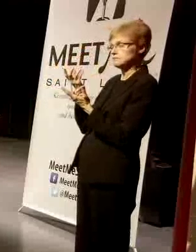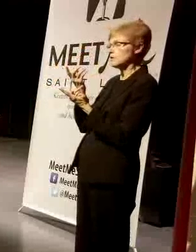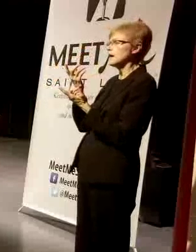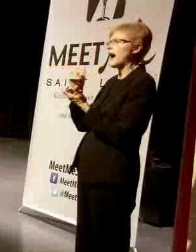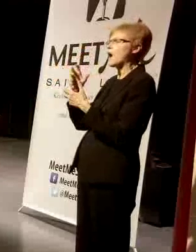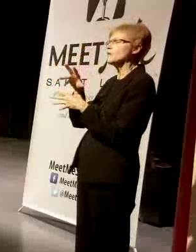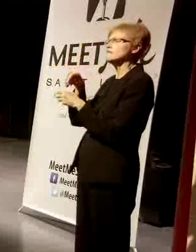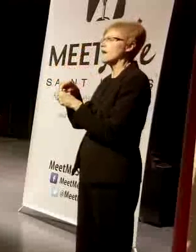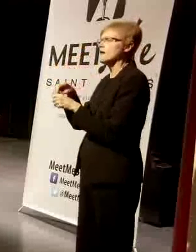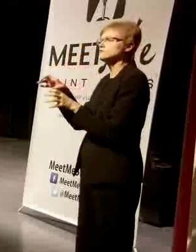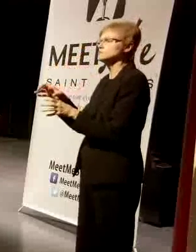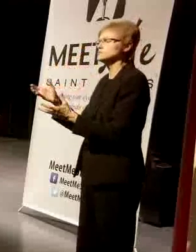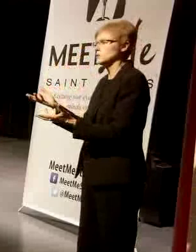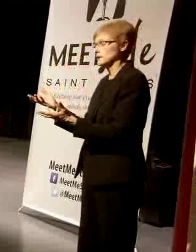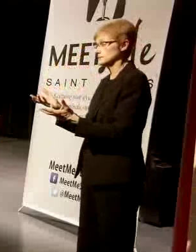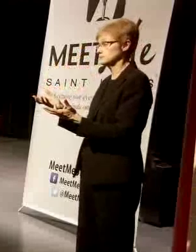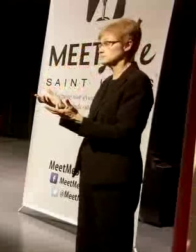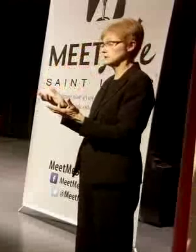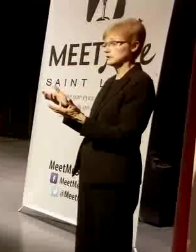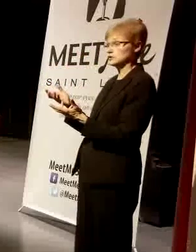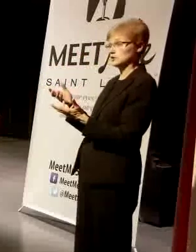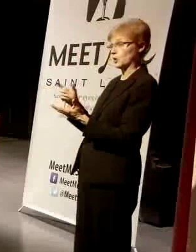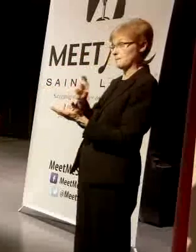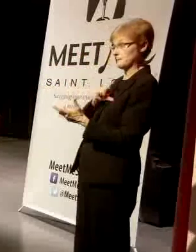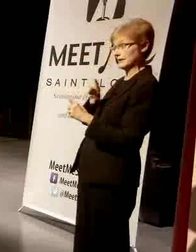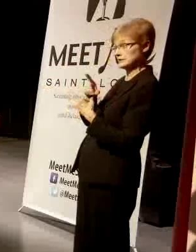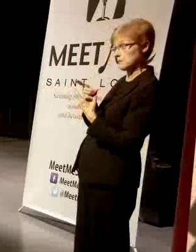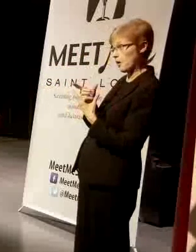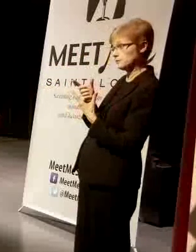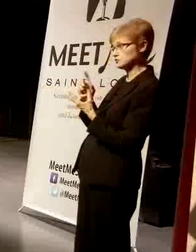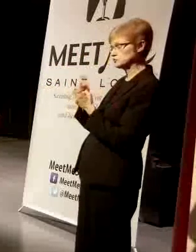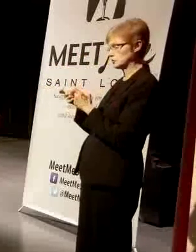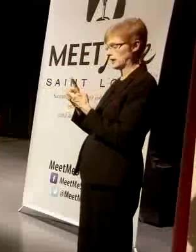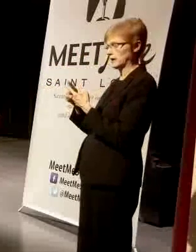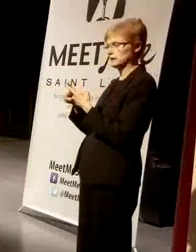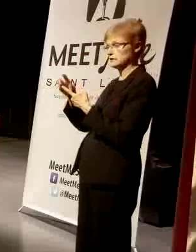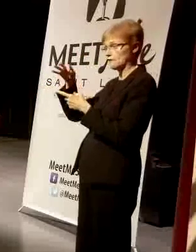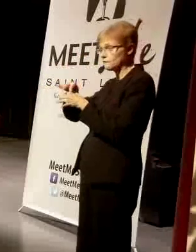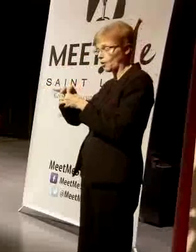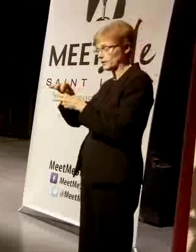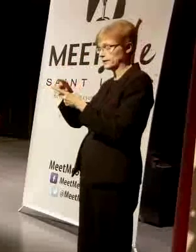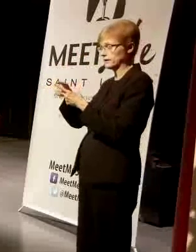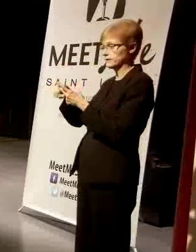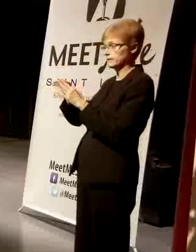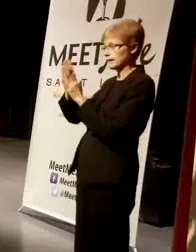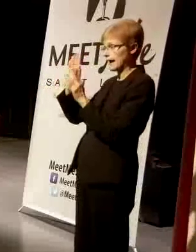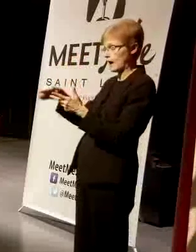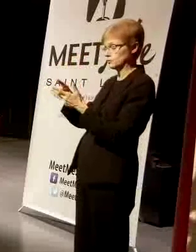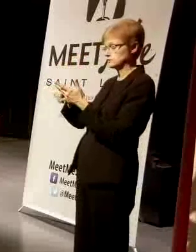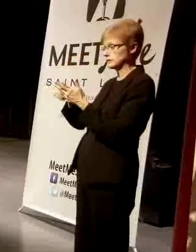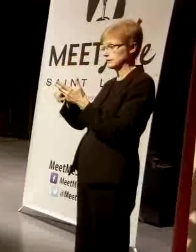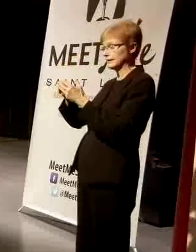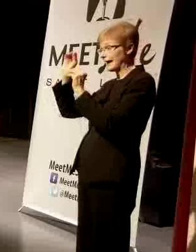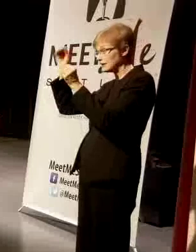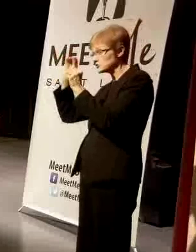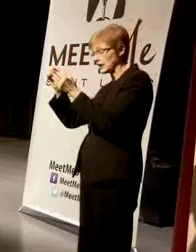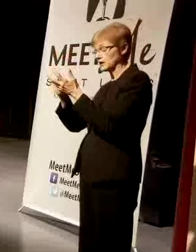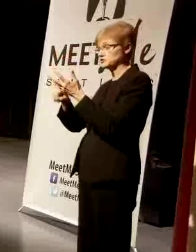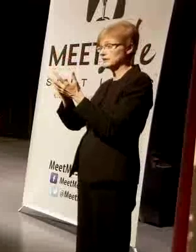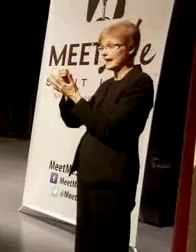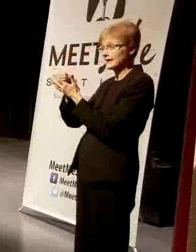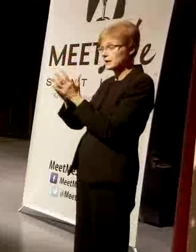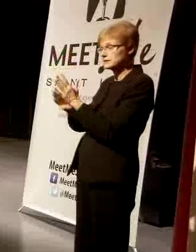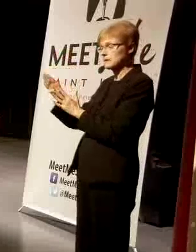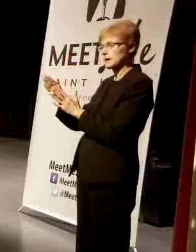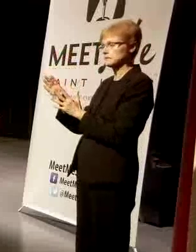could be in the voting process, it could be in housing, education, economic development, you name it.